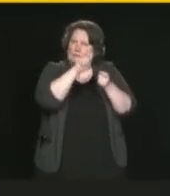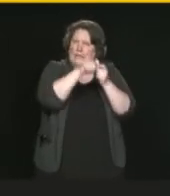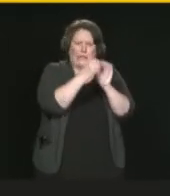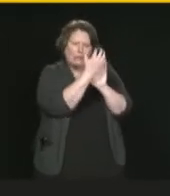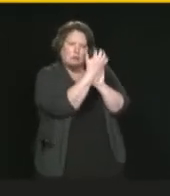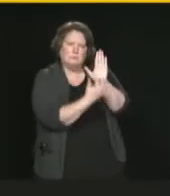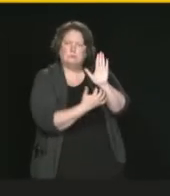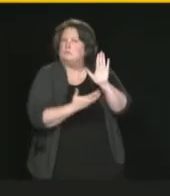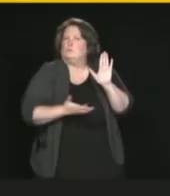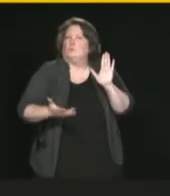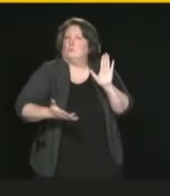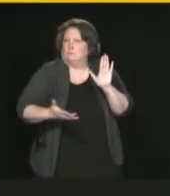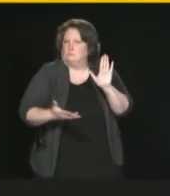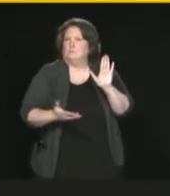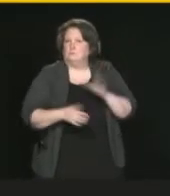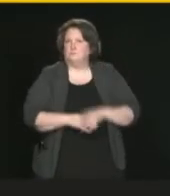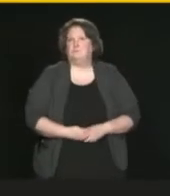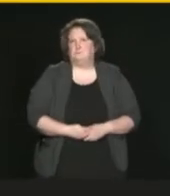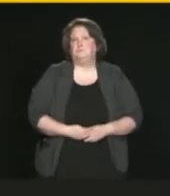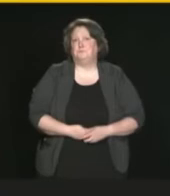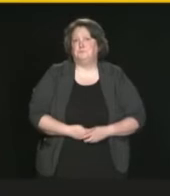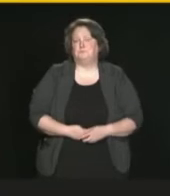pandemic. The challenge